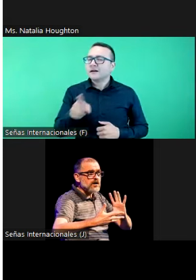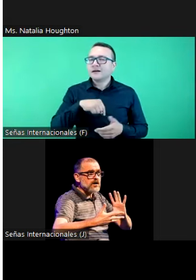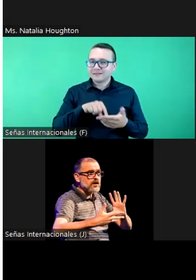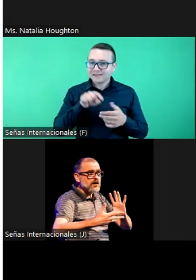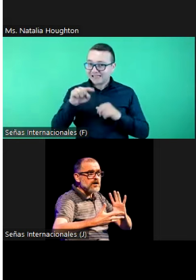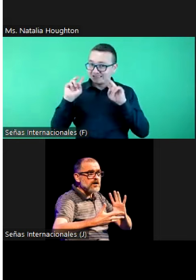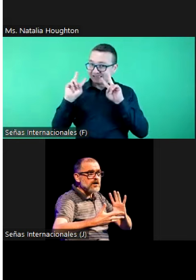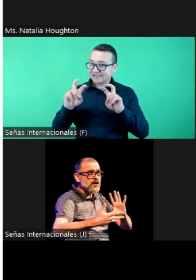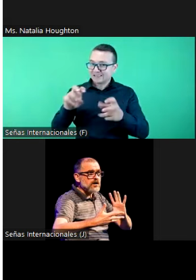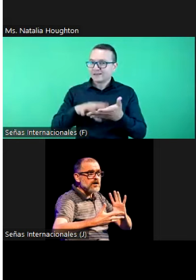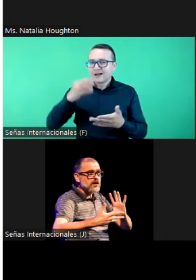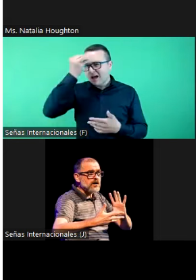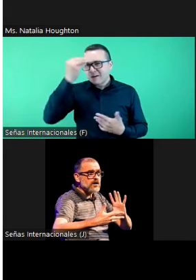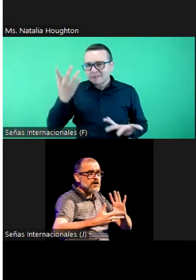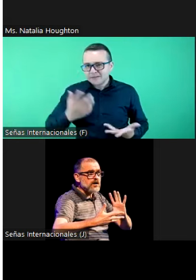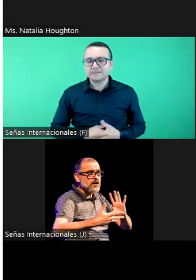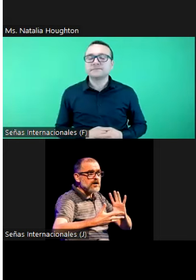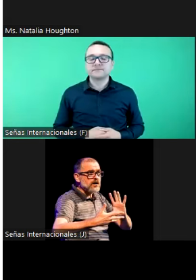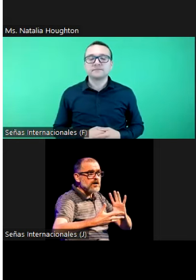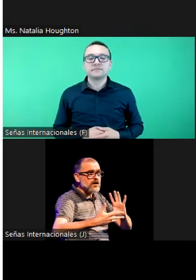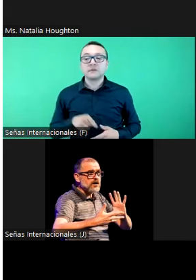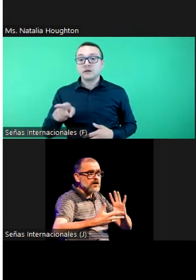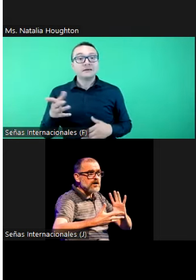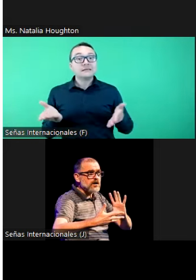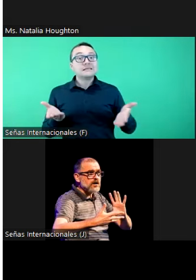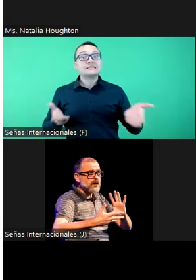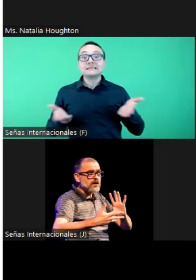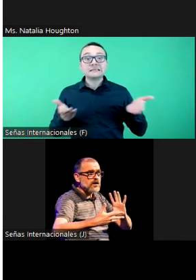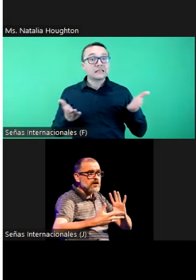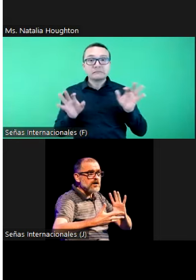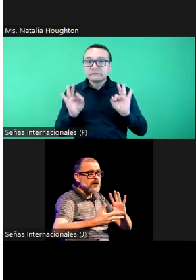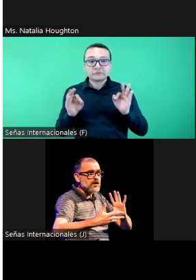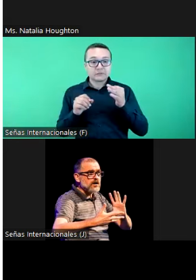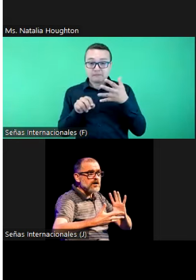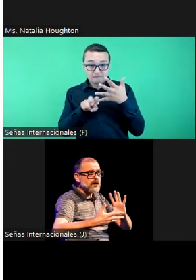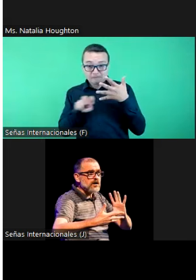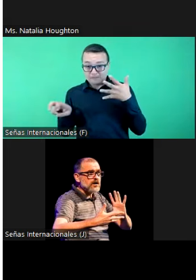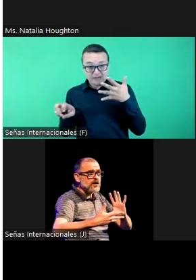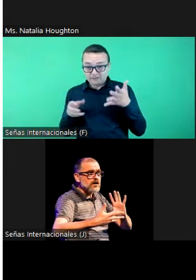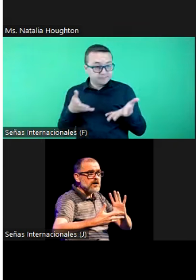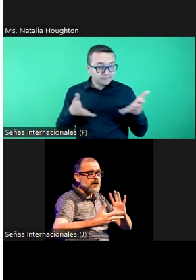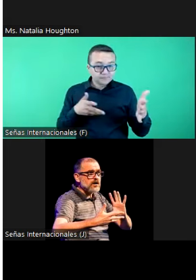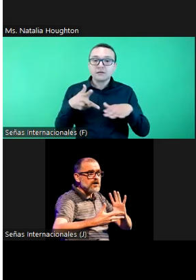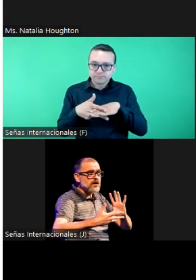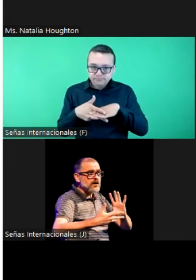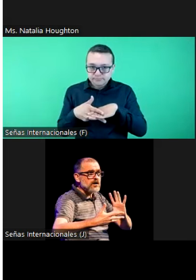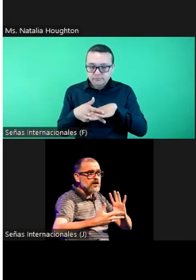Some lessons learned linked to this study was that the